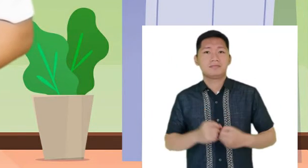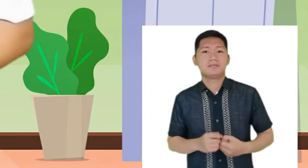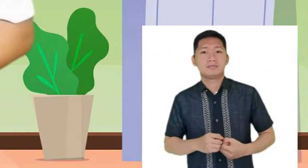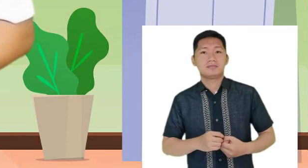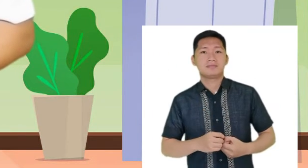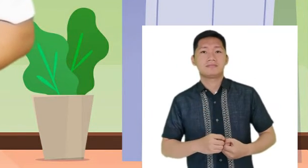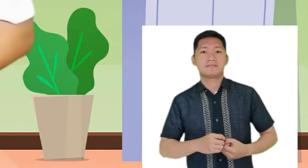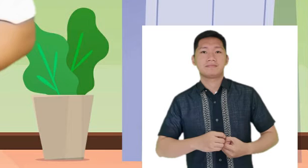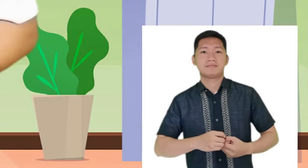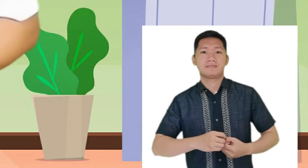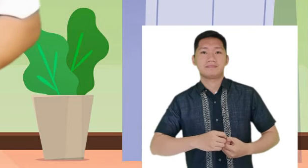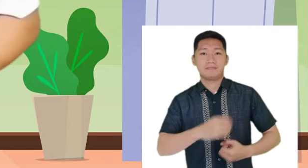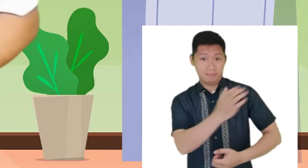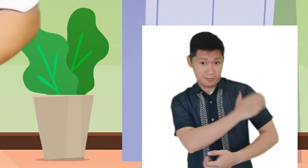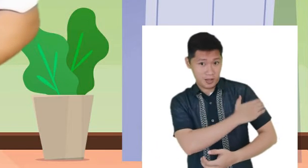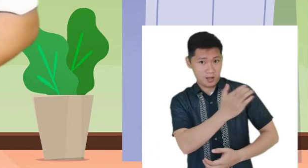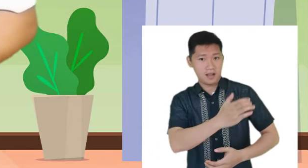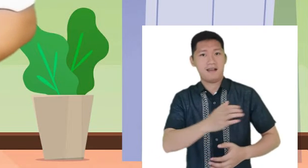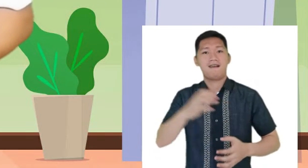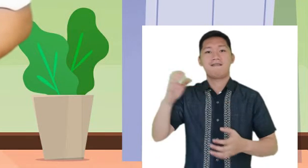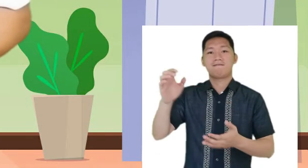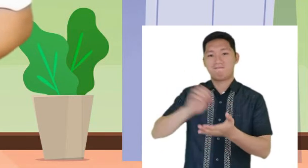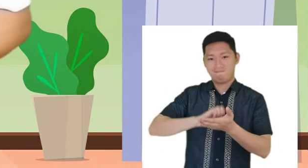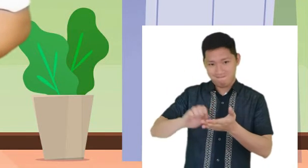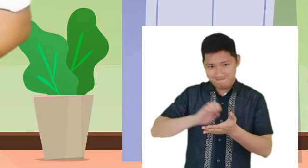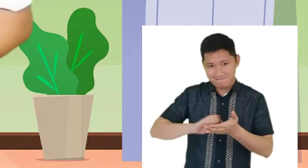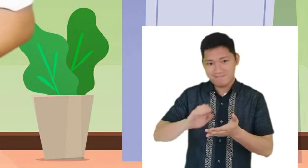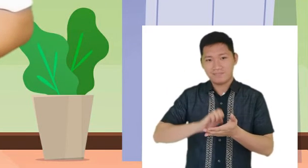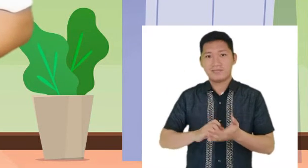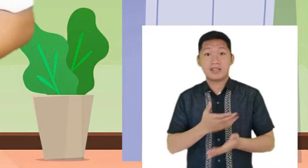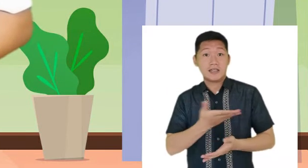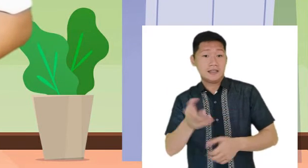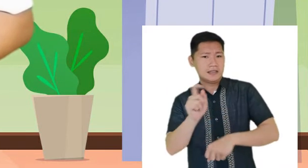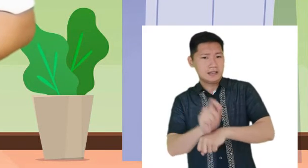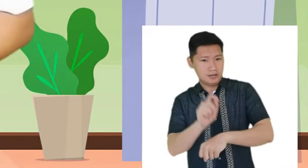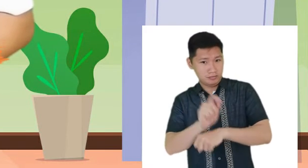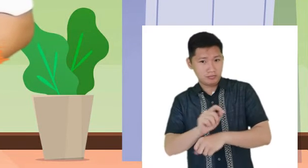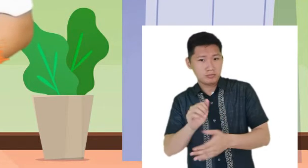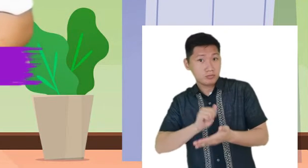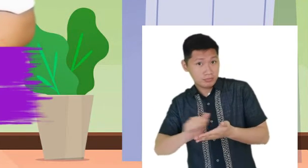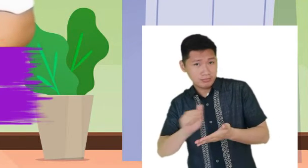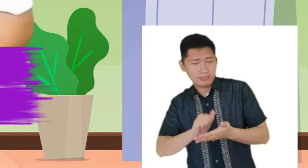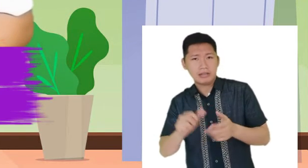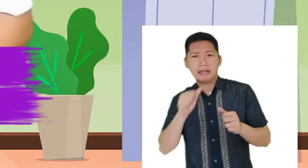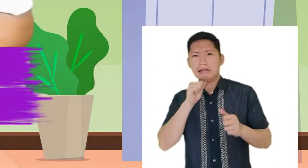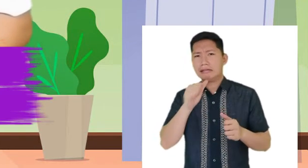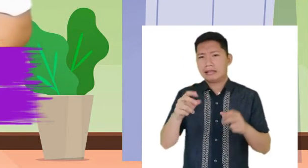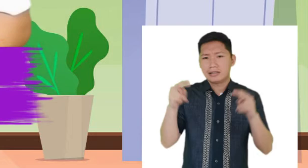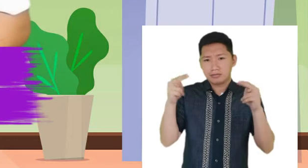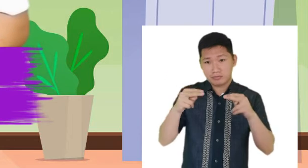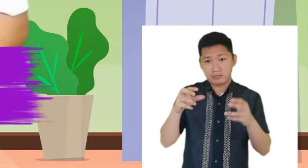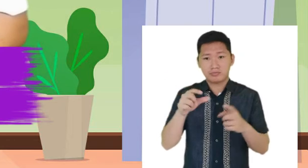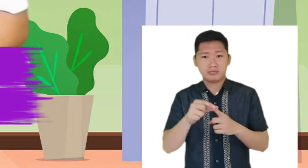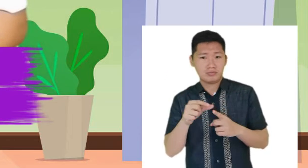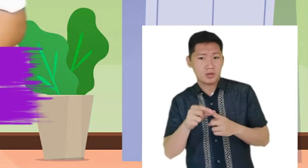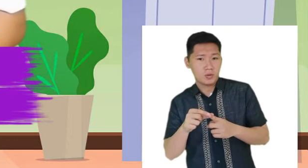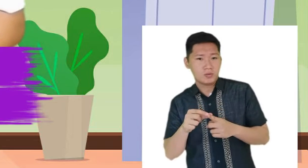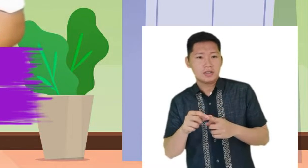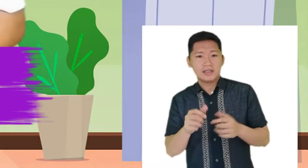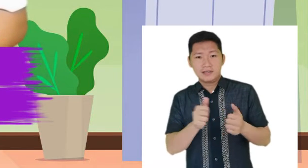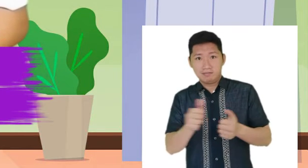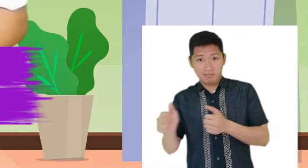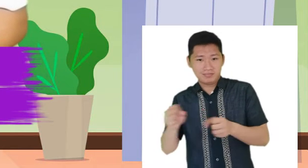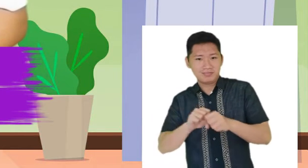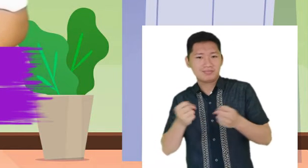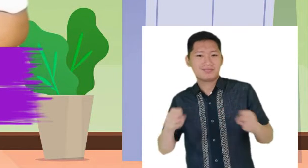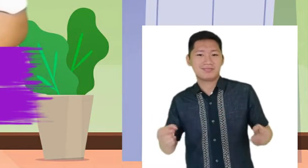entitled The Power of Elimination. Your task is to remove unnecessary words in the following